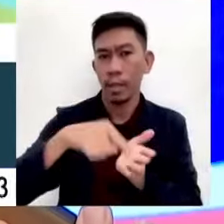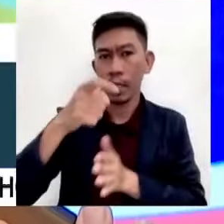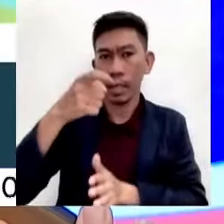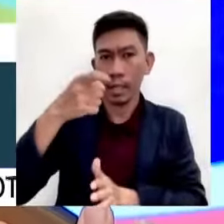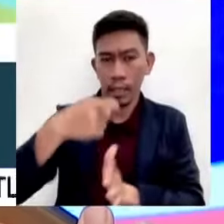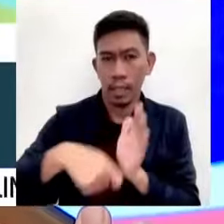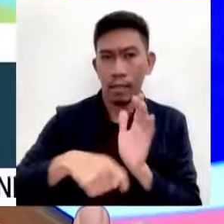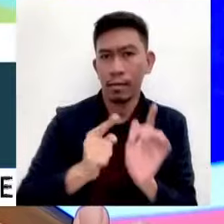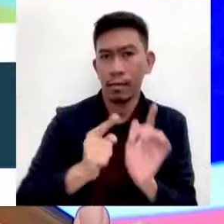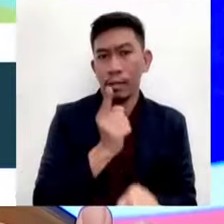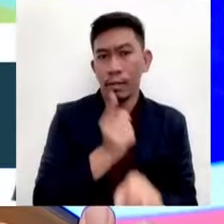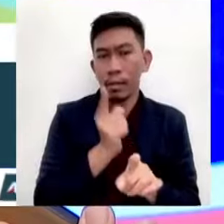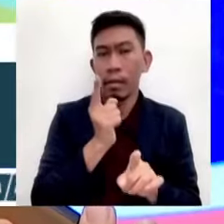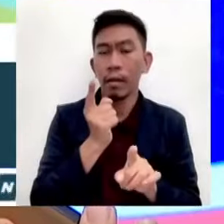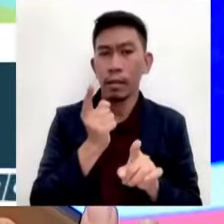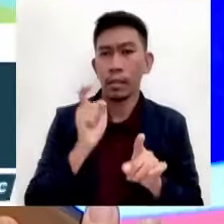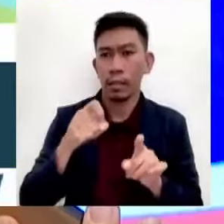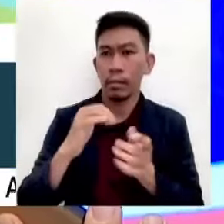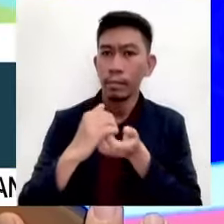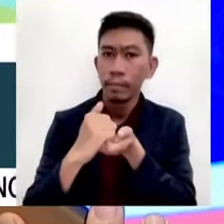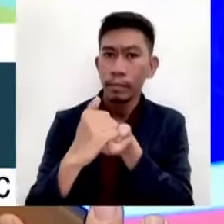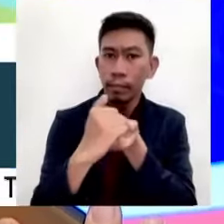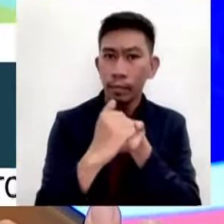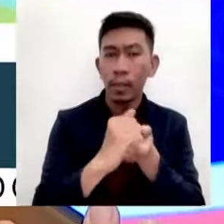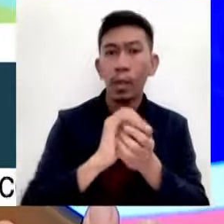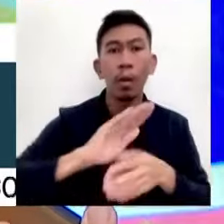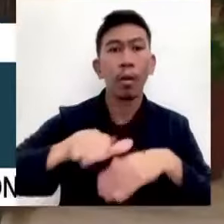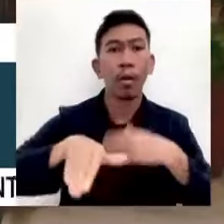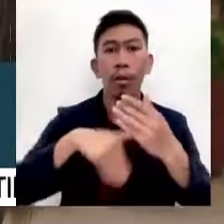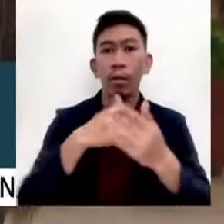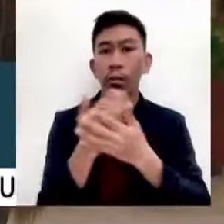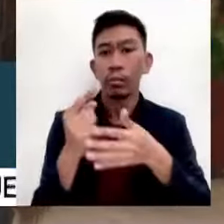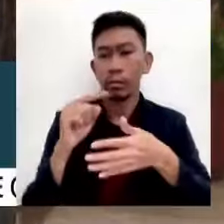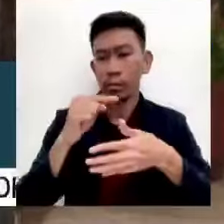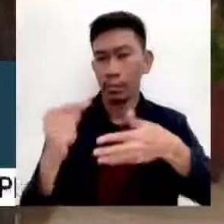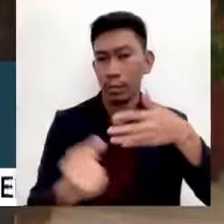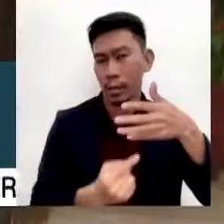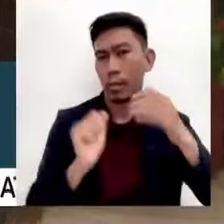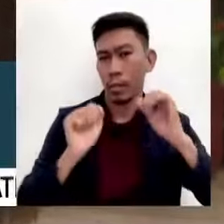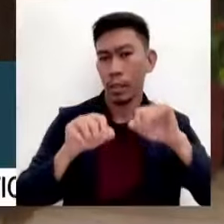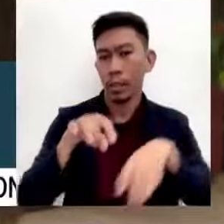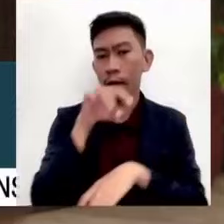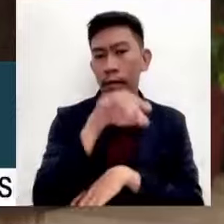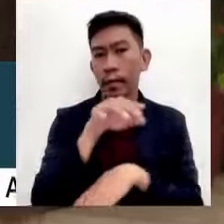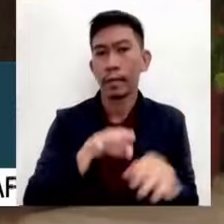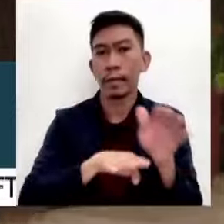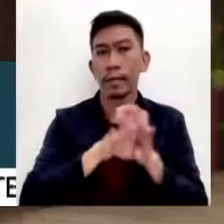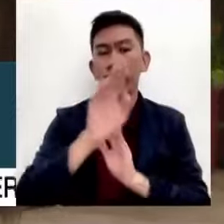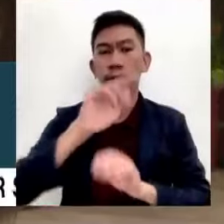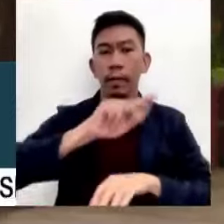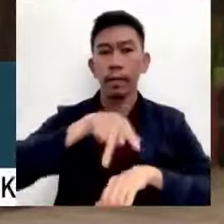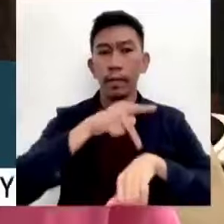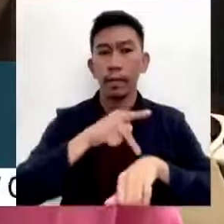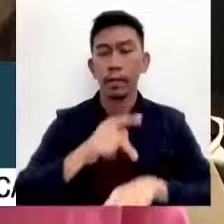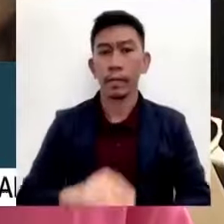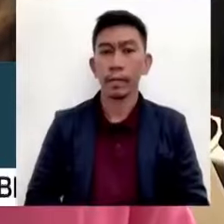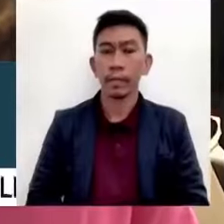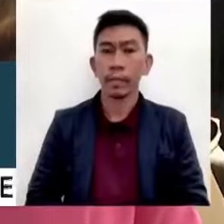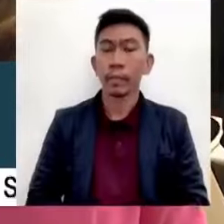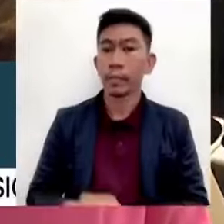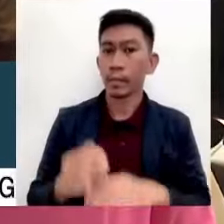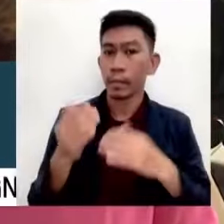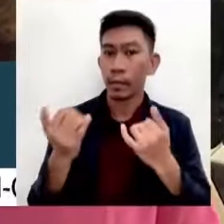tayo dahil naman na lahat ng mga ginagawa na ito ay para sa ikaunlad ng bayan. Lumagi says they will intensify many of their existing programs